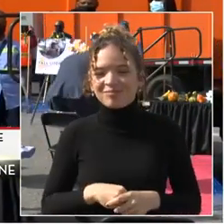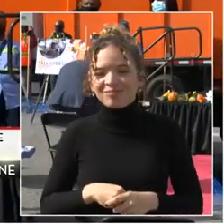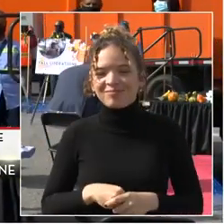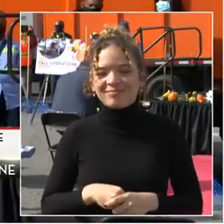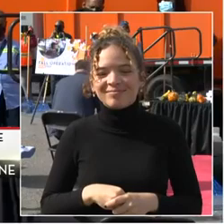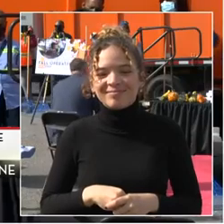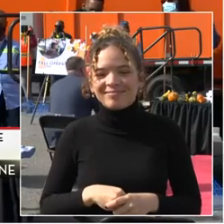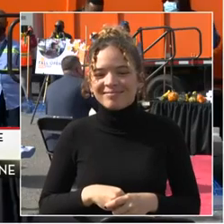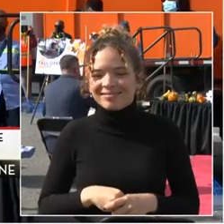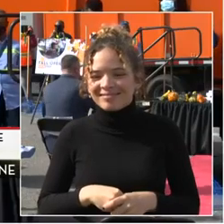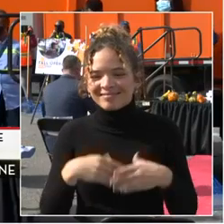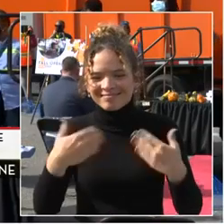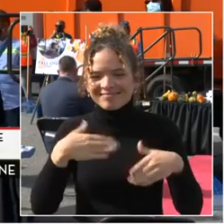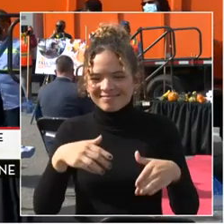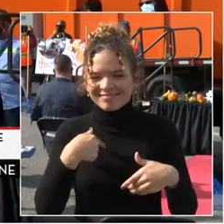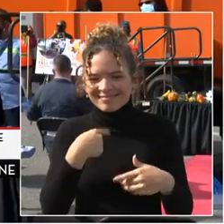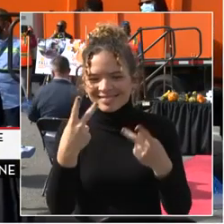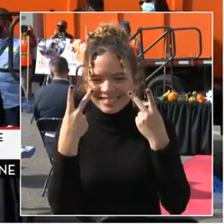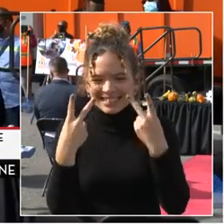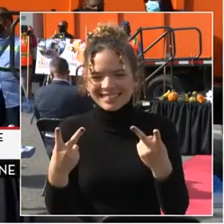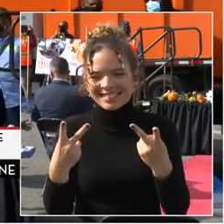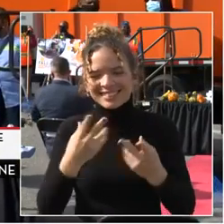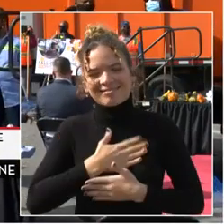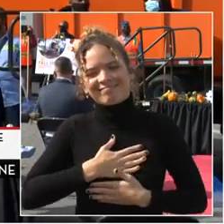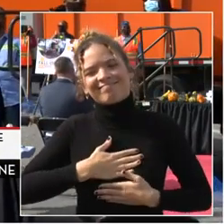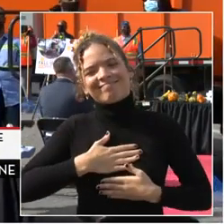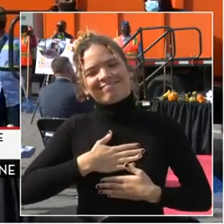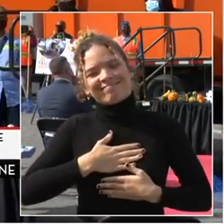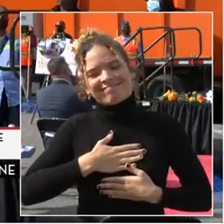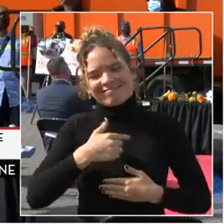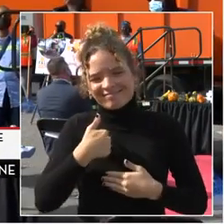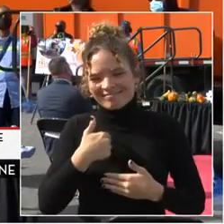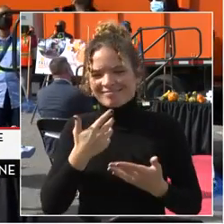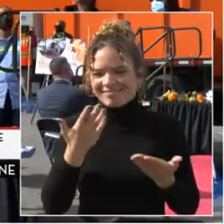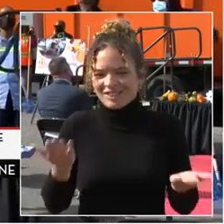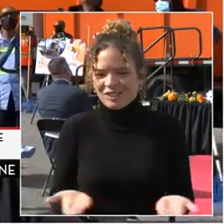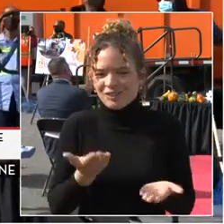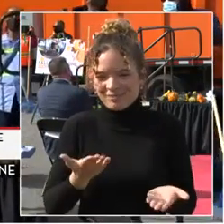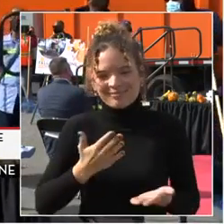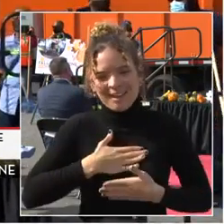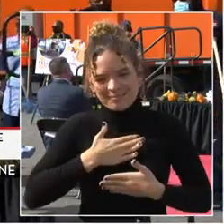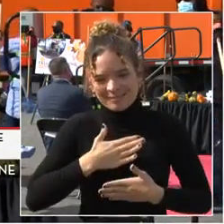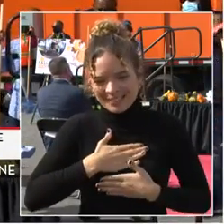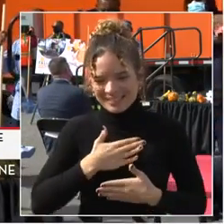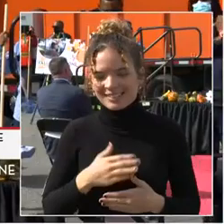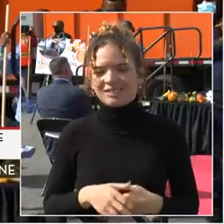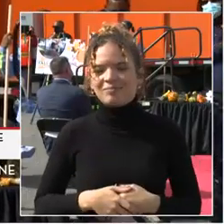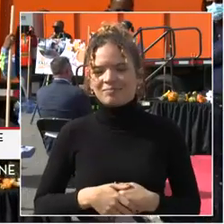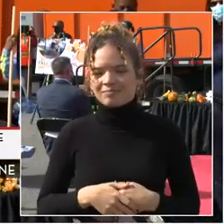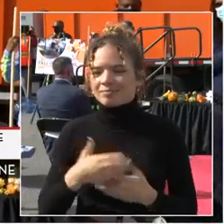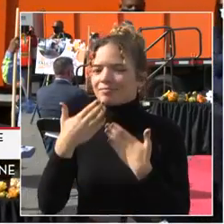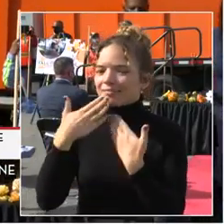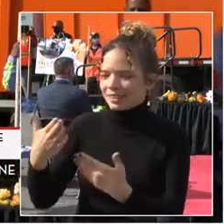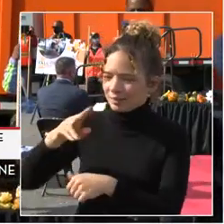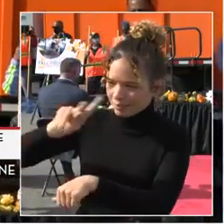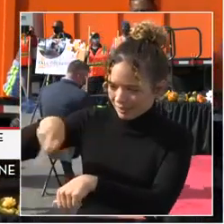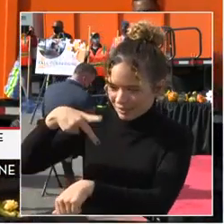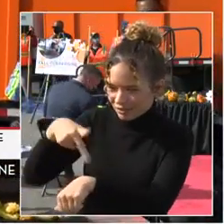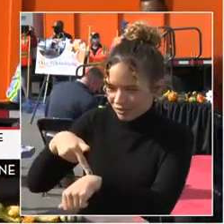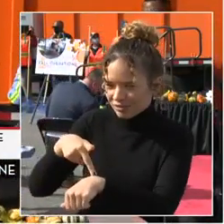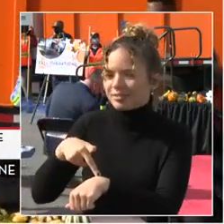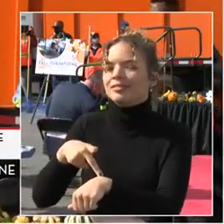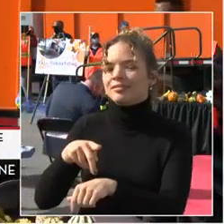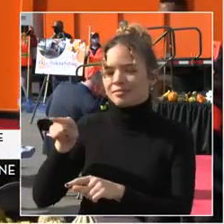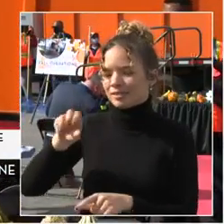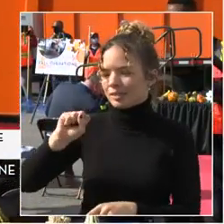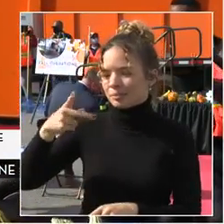to be at your beautiful school. And I want to thank you, Principal Spears, for hosting us today. It is always good to see